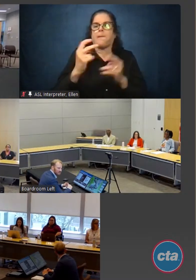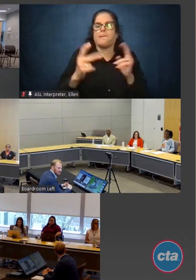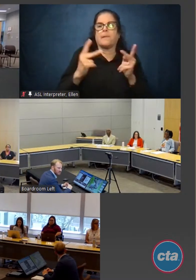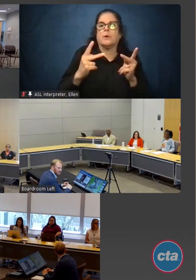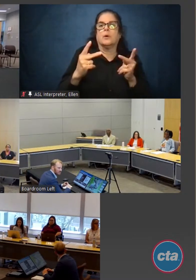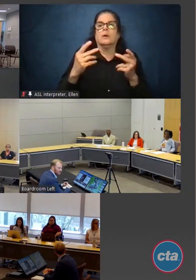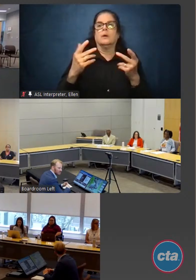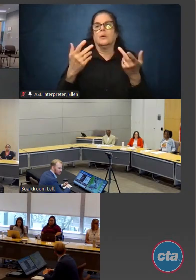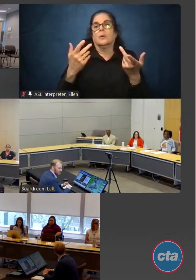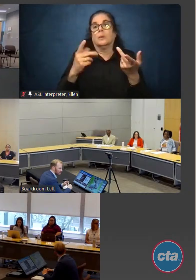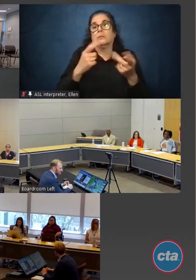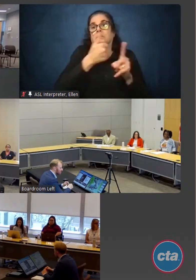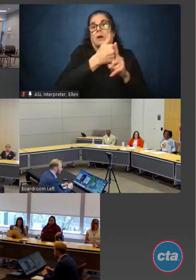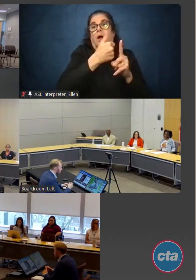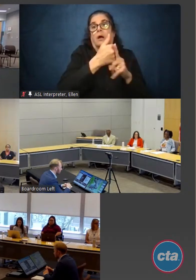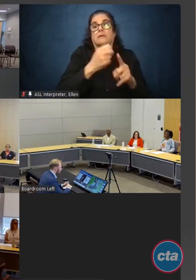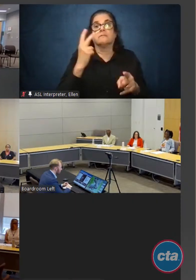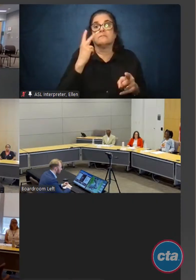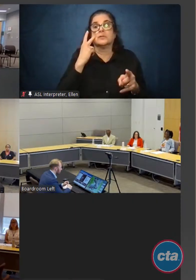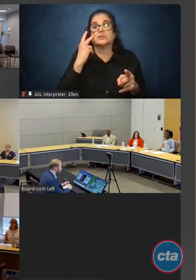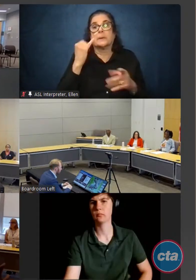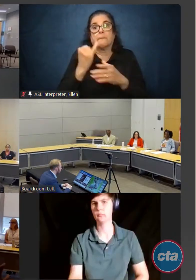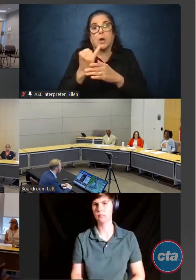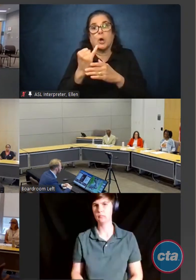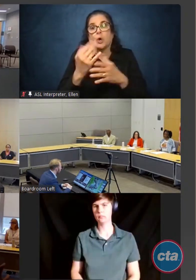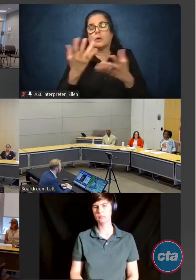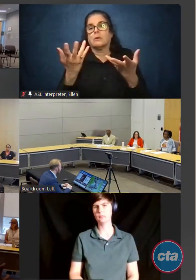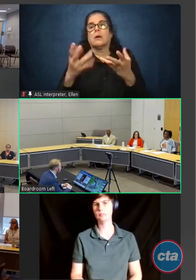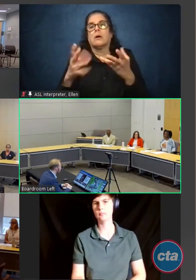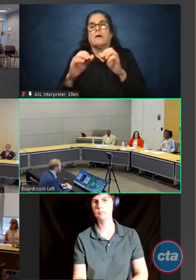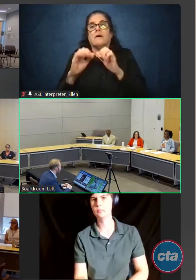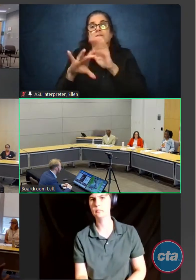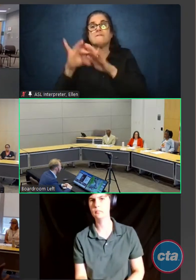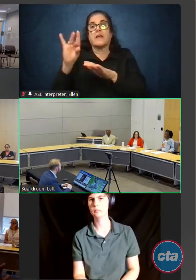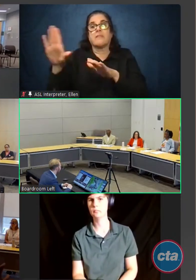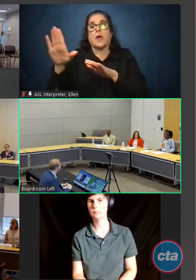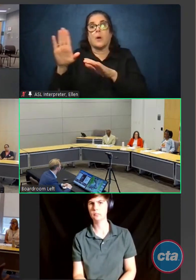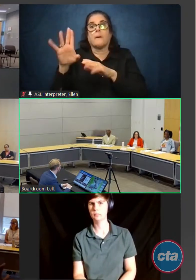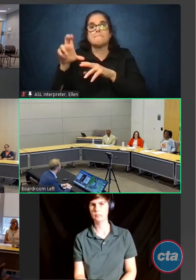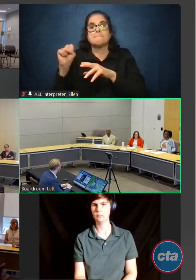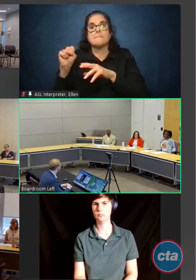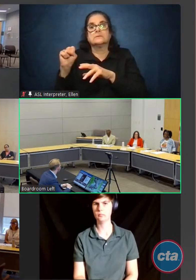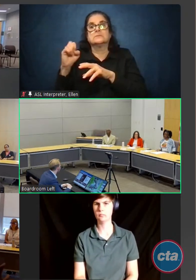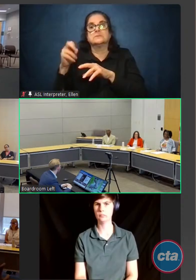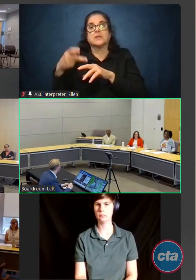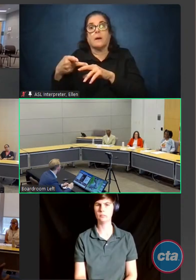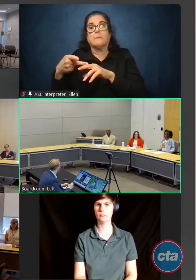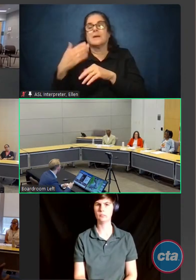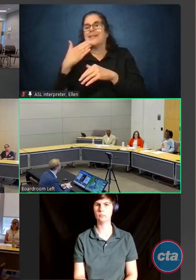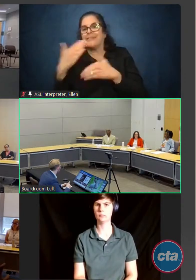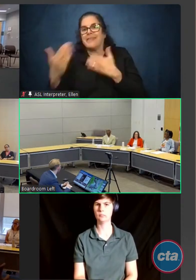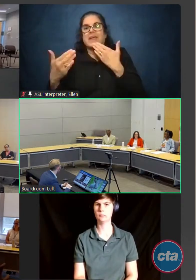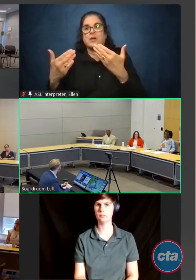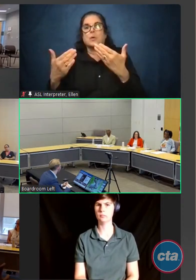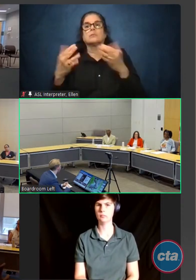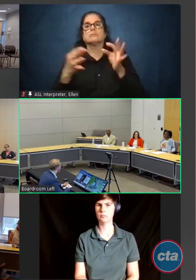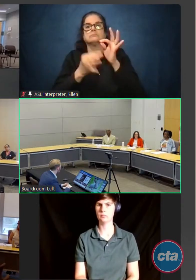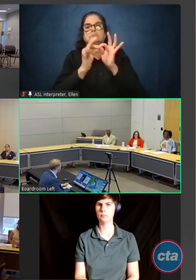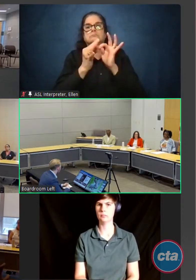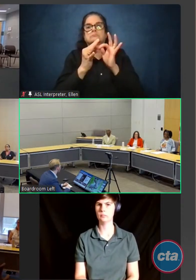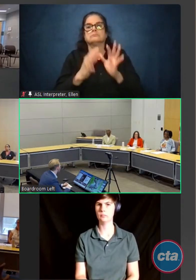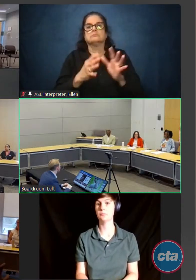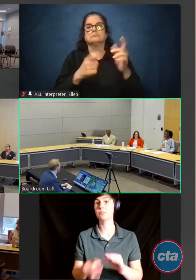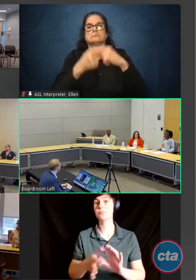impaired locate our bus stops. Thank you. Yeah, I think I shared the image what they've done in